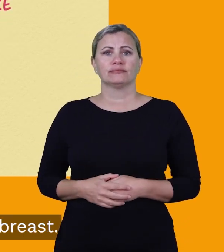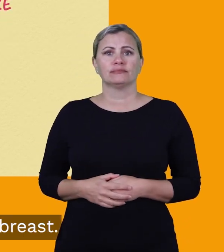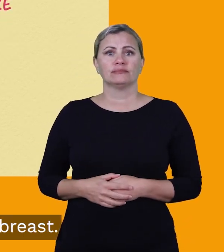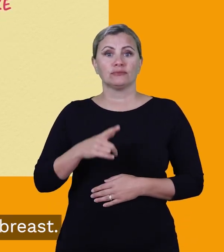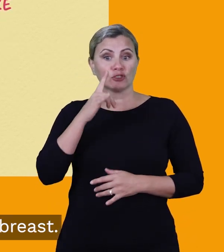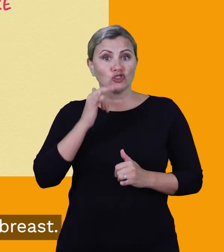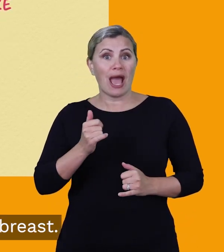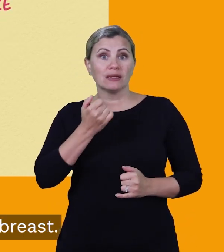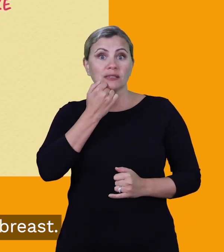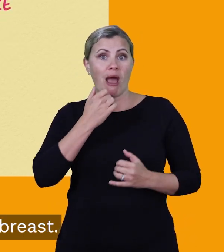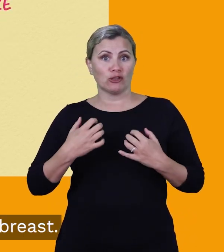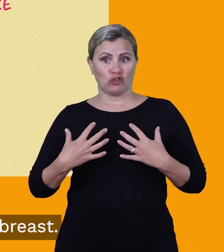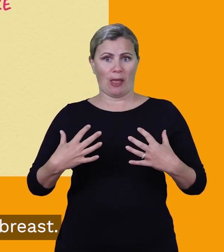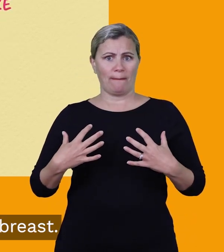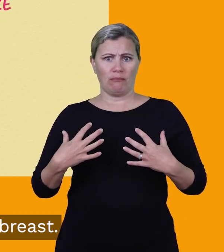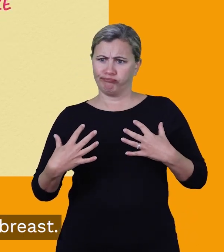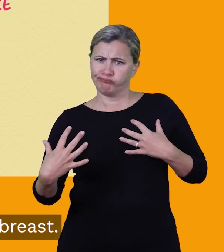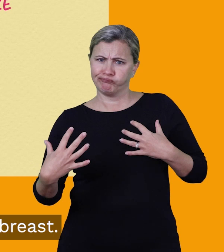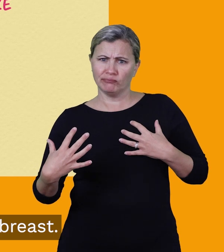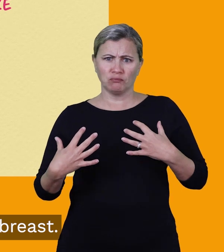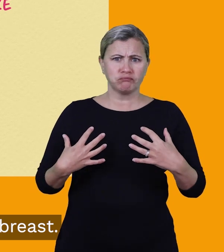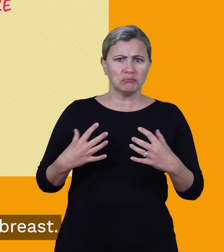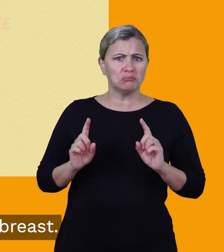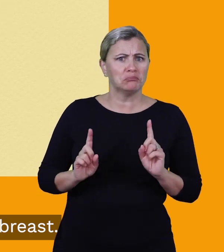Changes in size or shape of the breast.